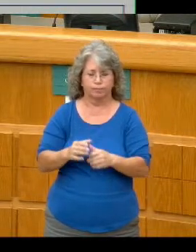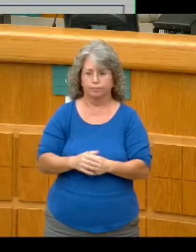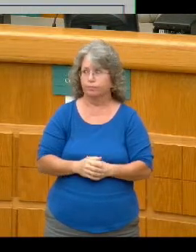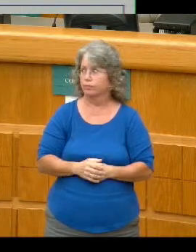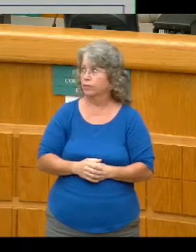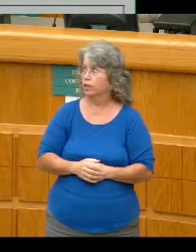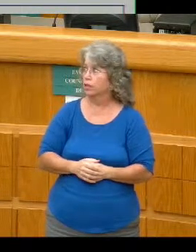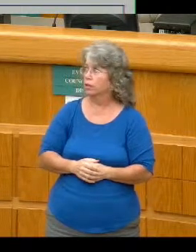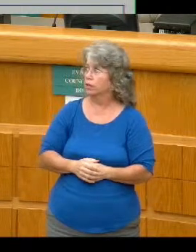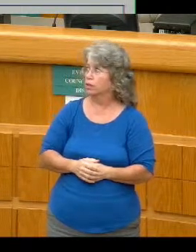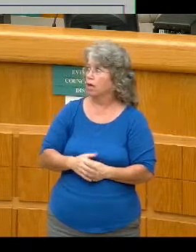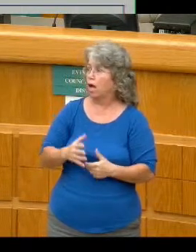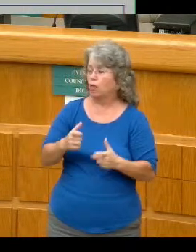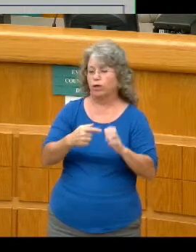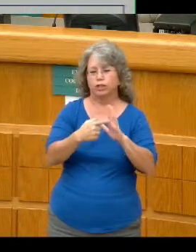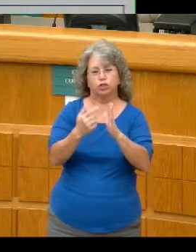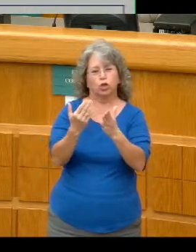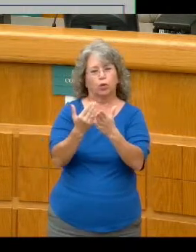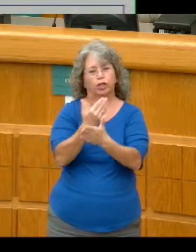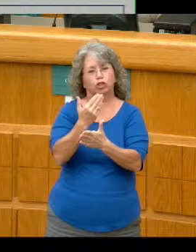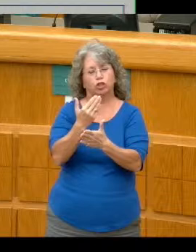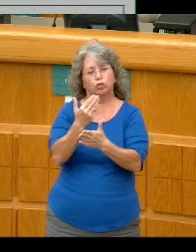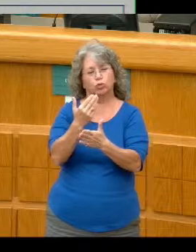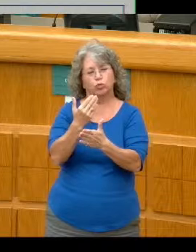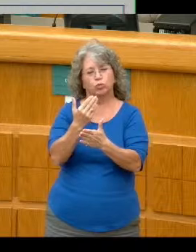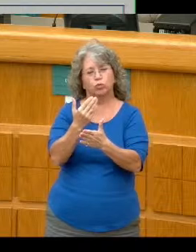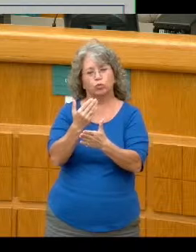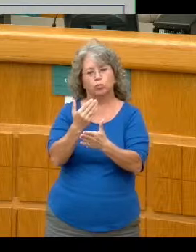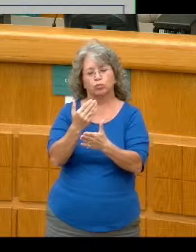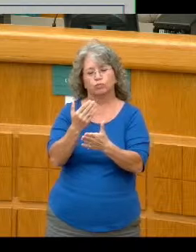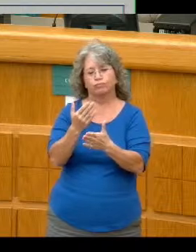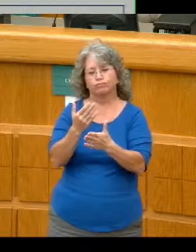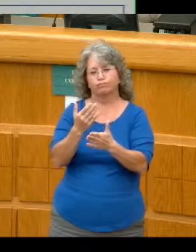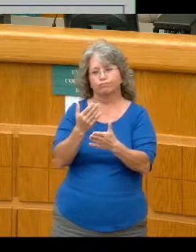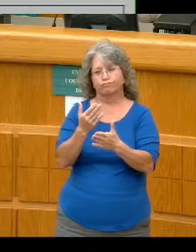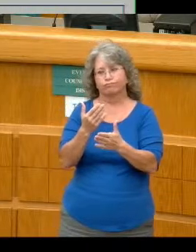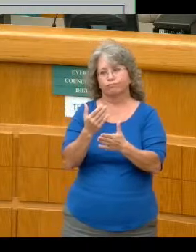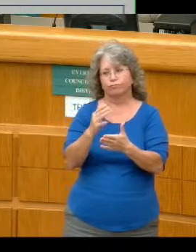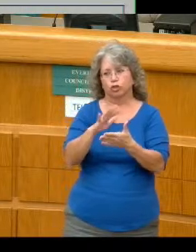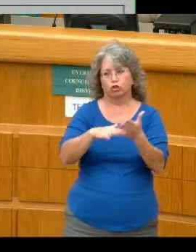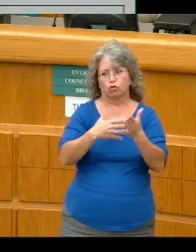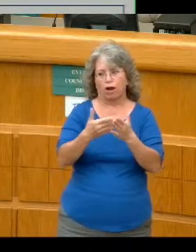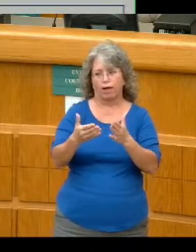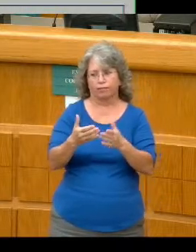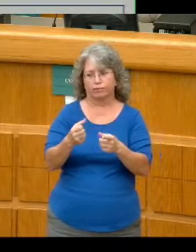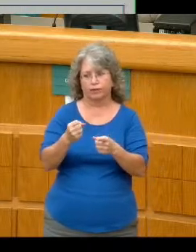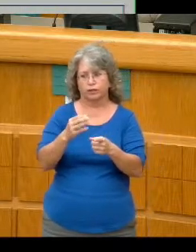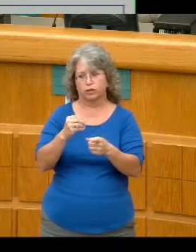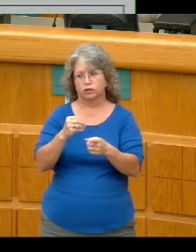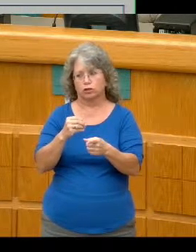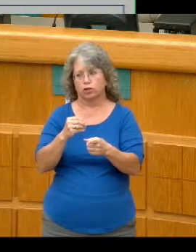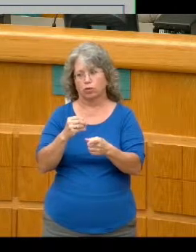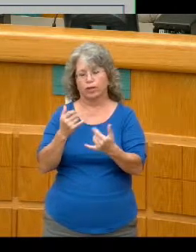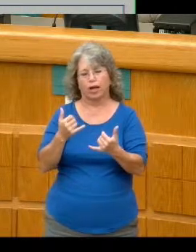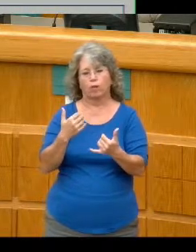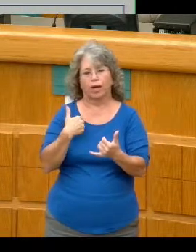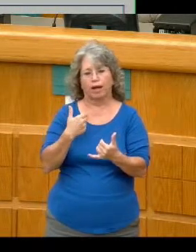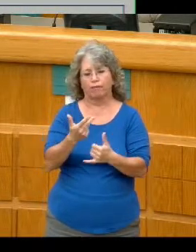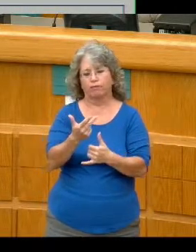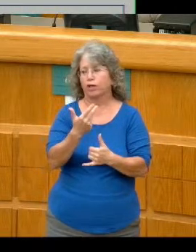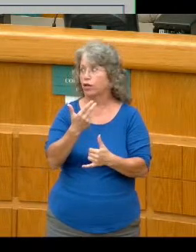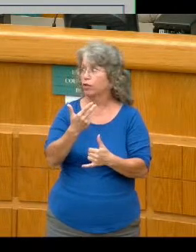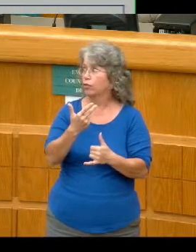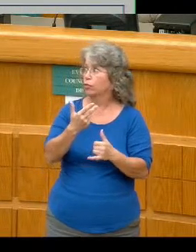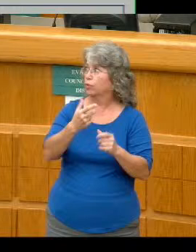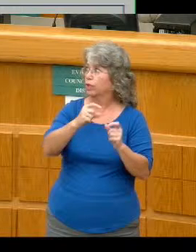new version of this graph. And because there's so many additional points, I've removed them so they don't confuse anybody. And now we just have